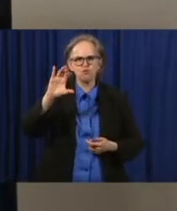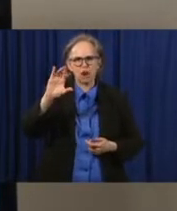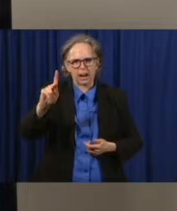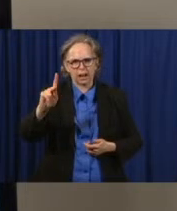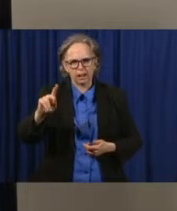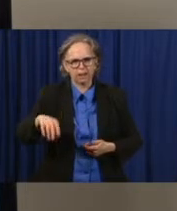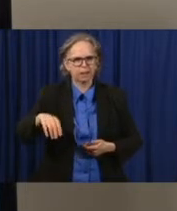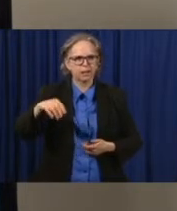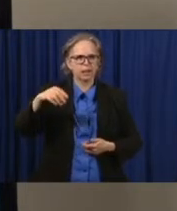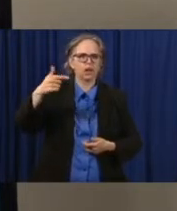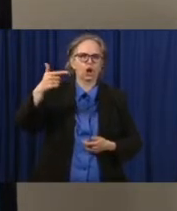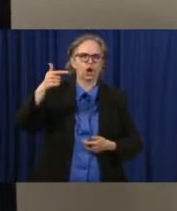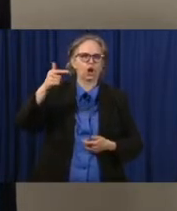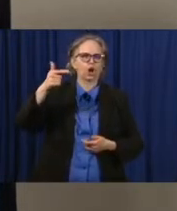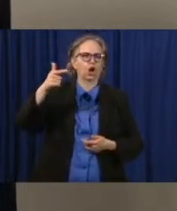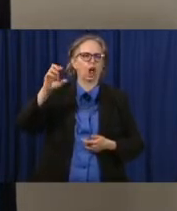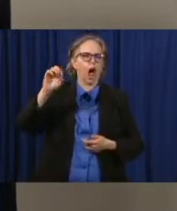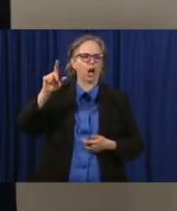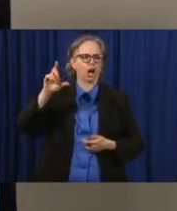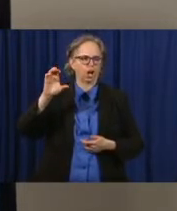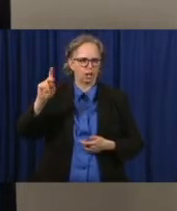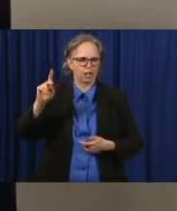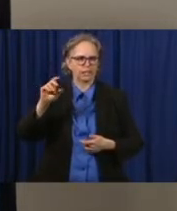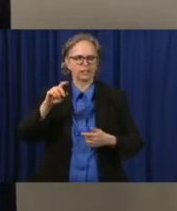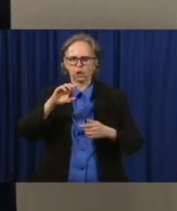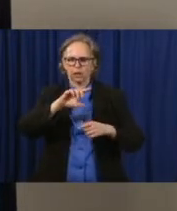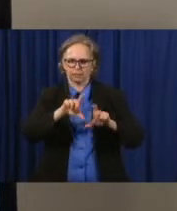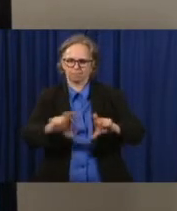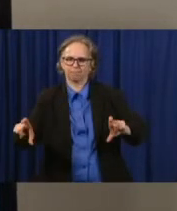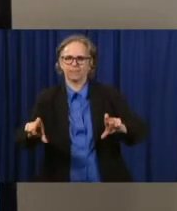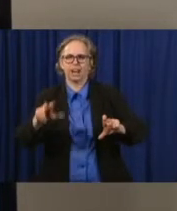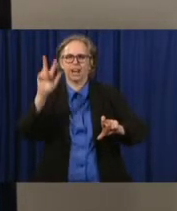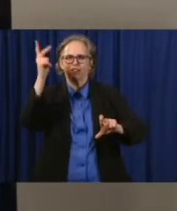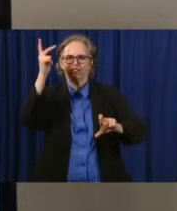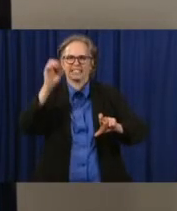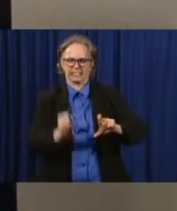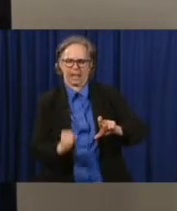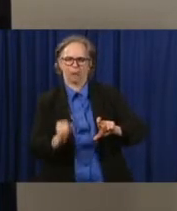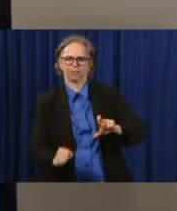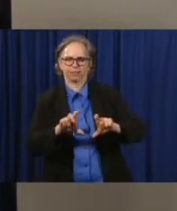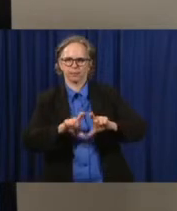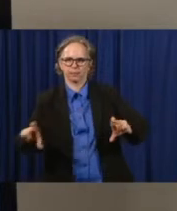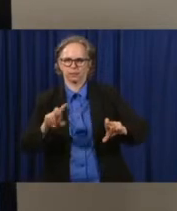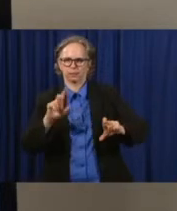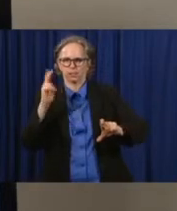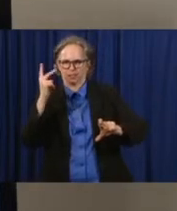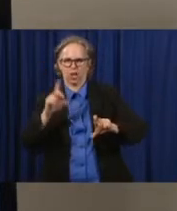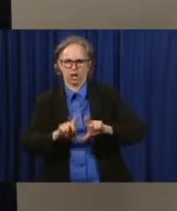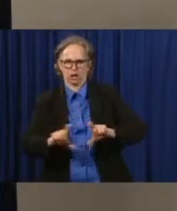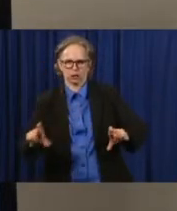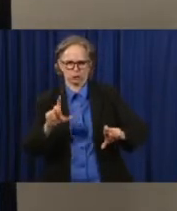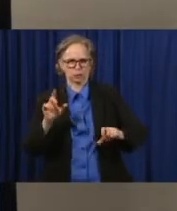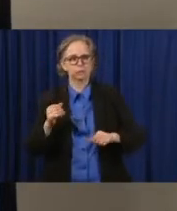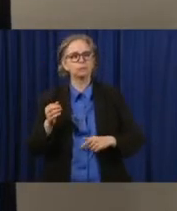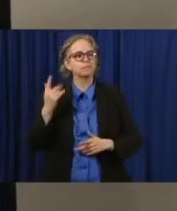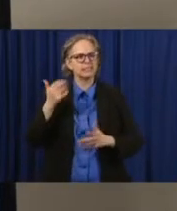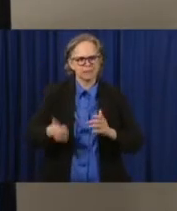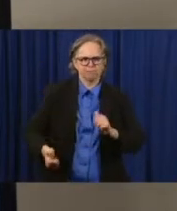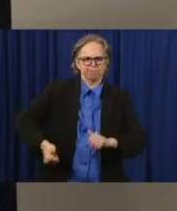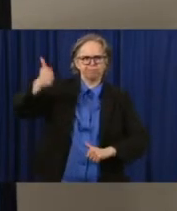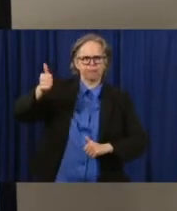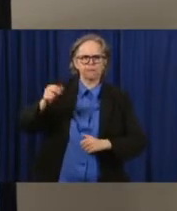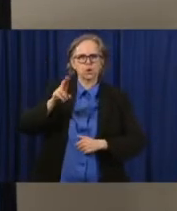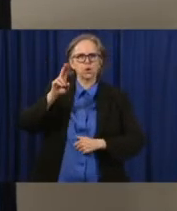includes the Cincinnati areas and surrounding areas and the Dayton areas, and he is CEO of UC. And this graph